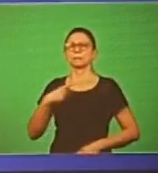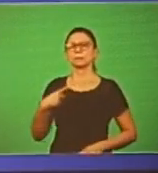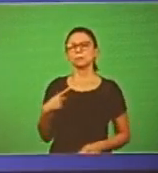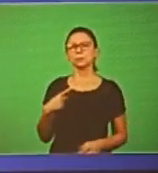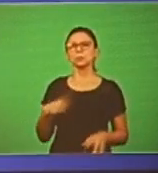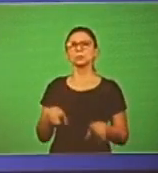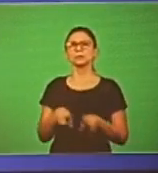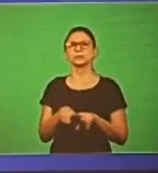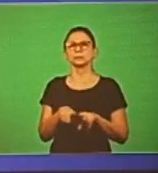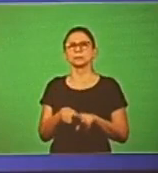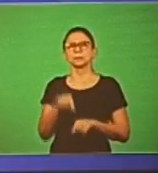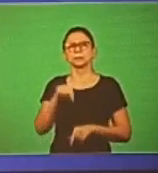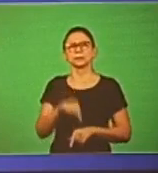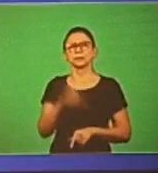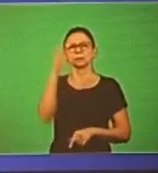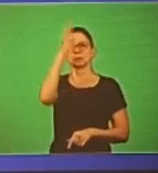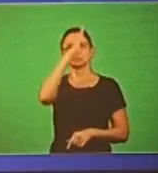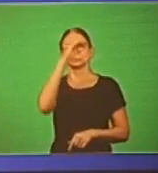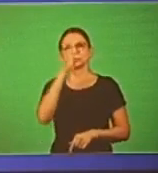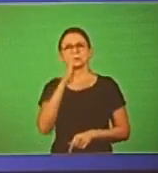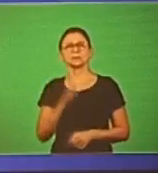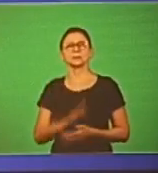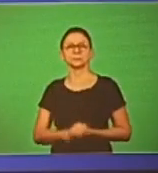and the assistance from Brazil,